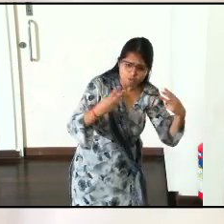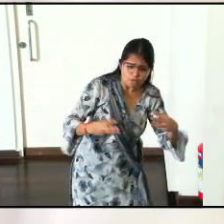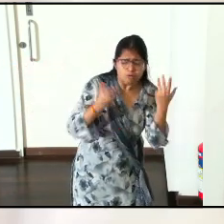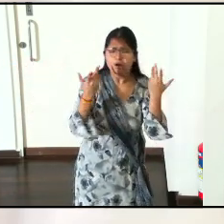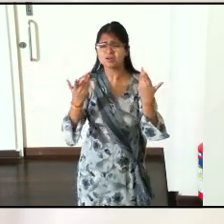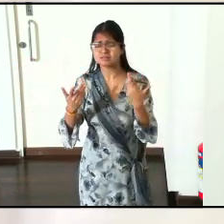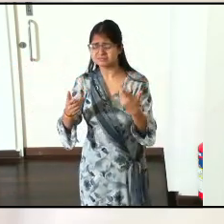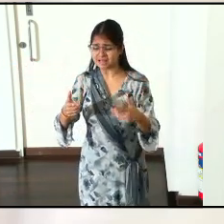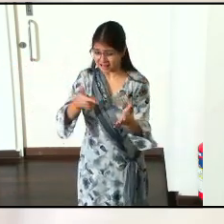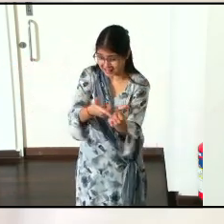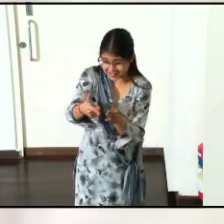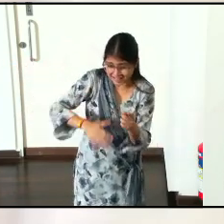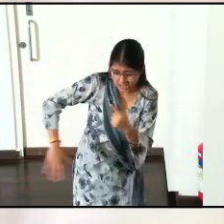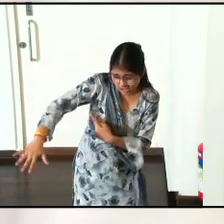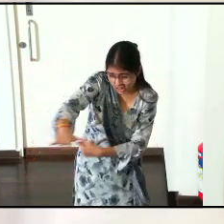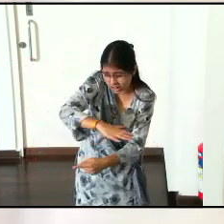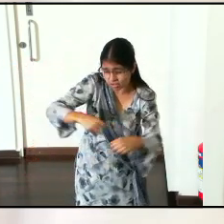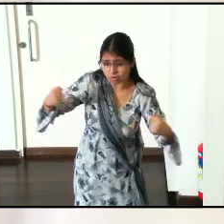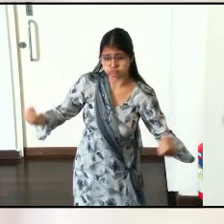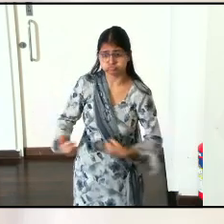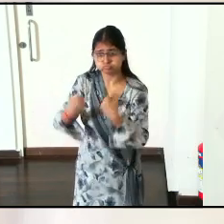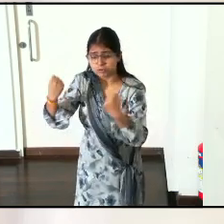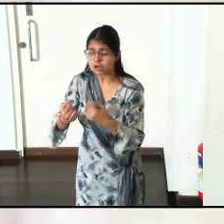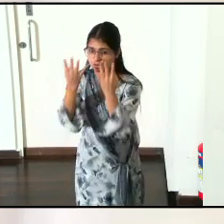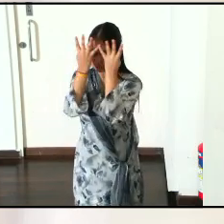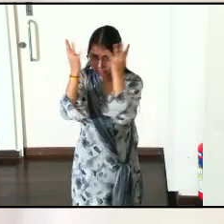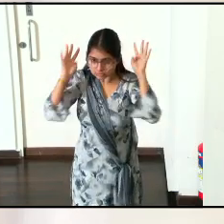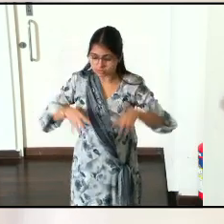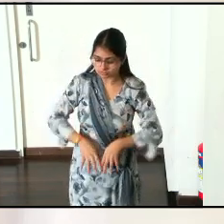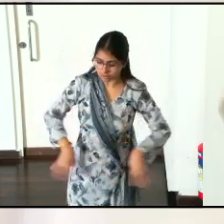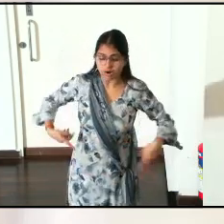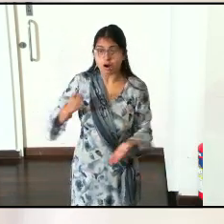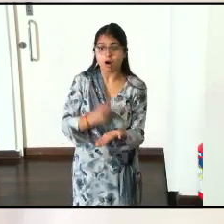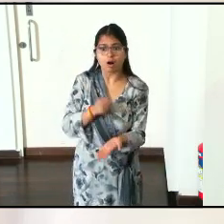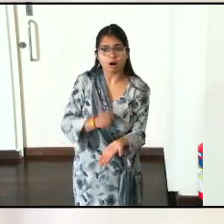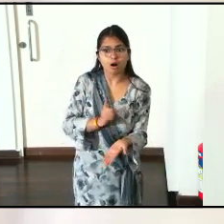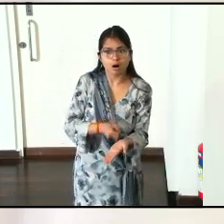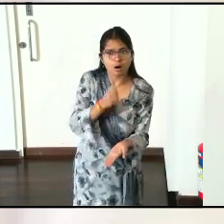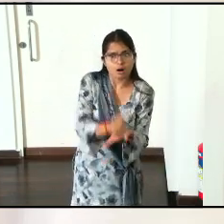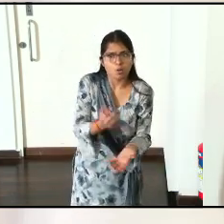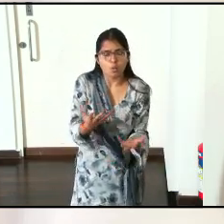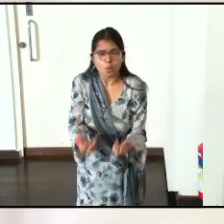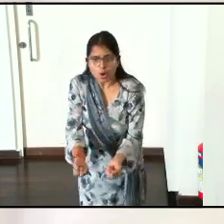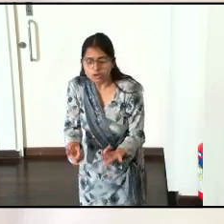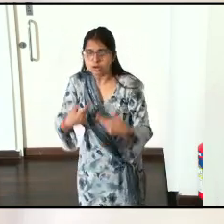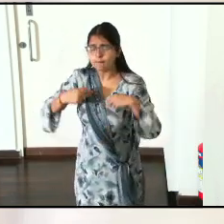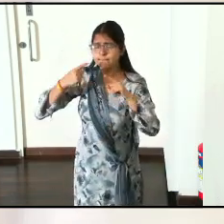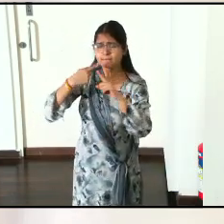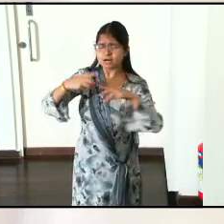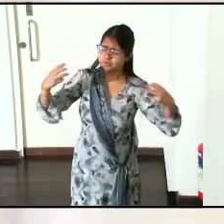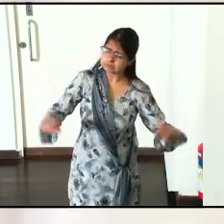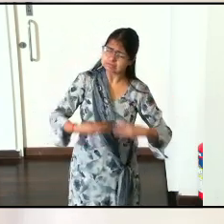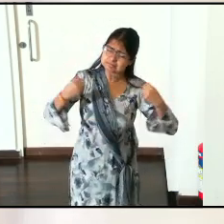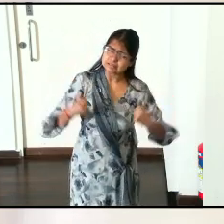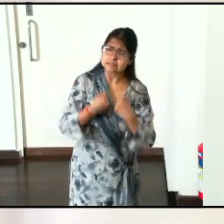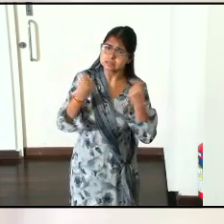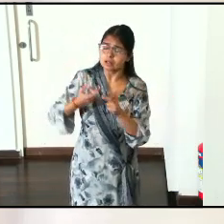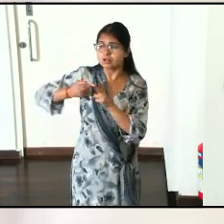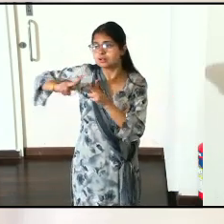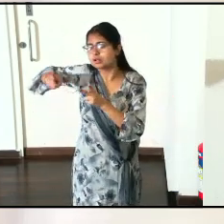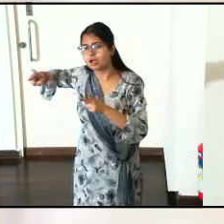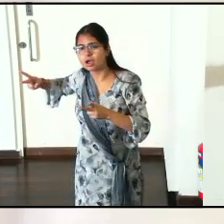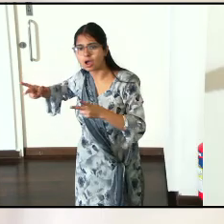there were battles about Adivasi rights, there were battles about different forms of social